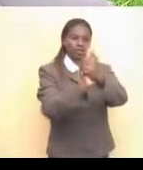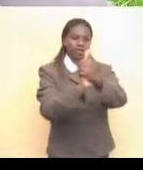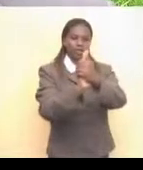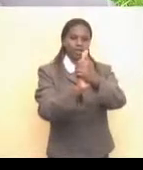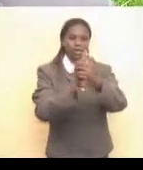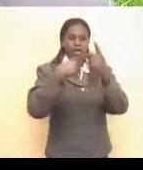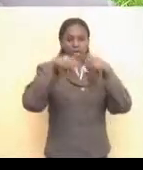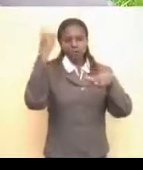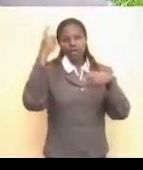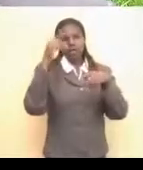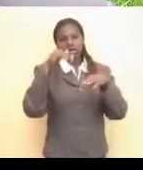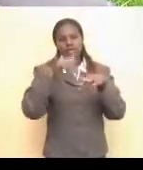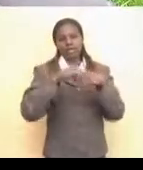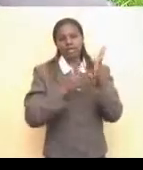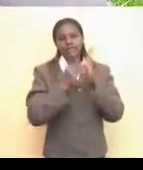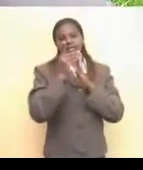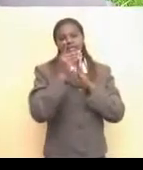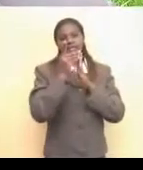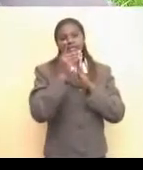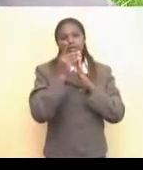the development of what we call